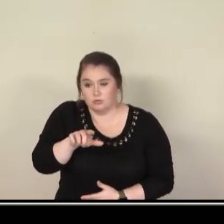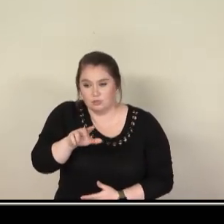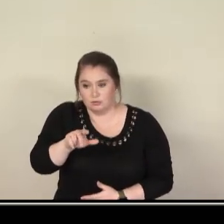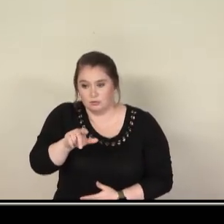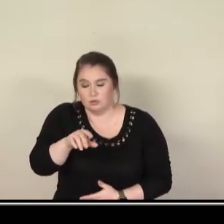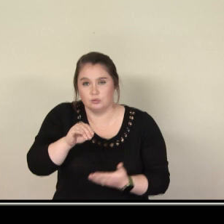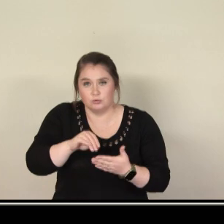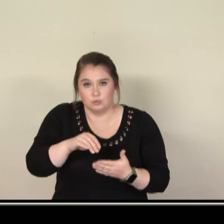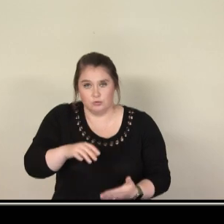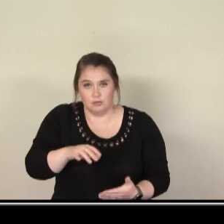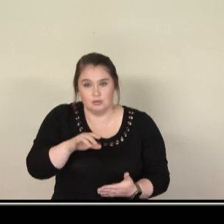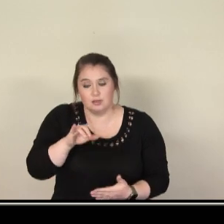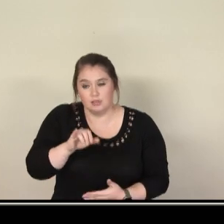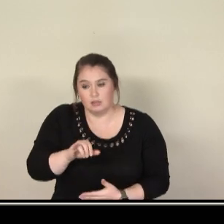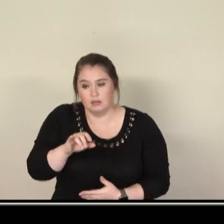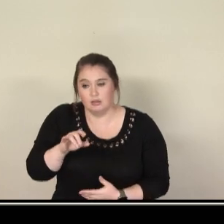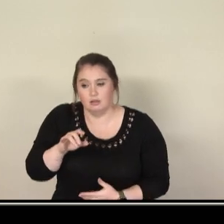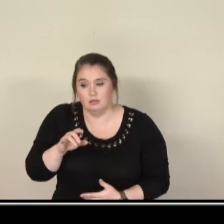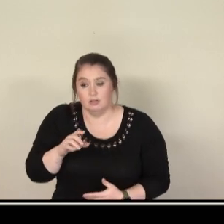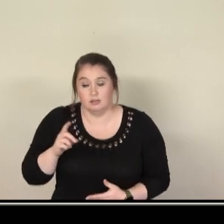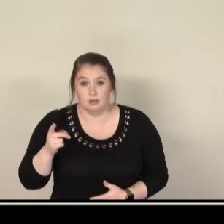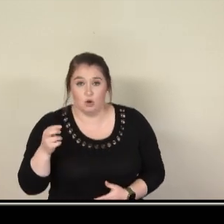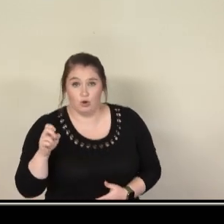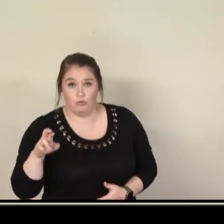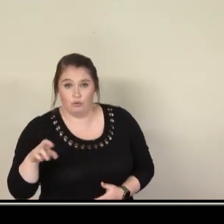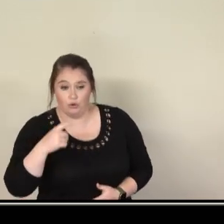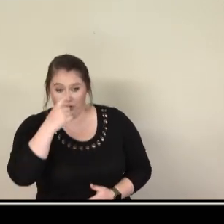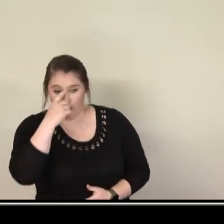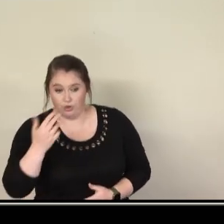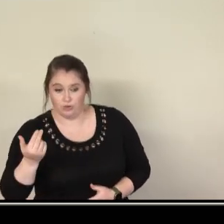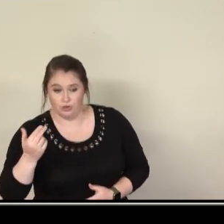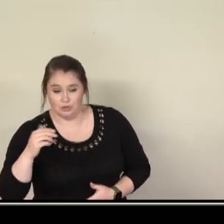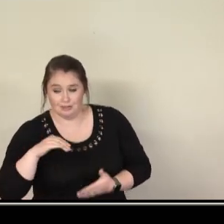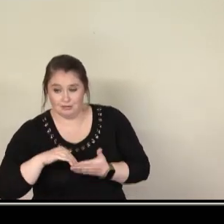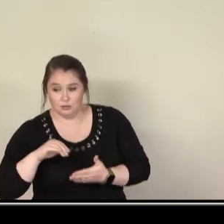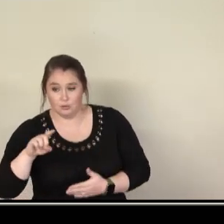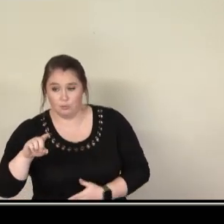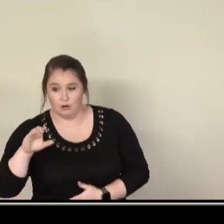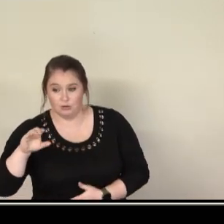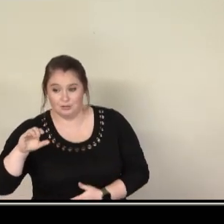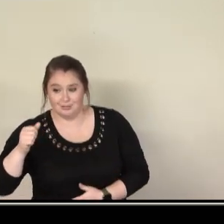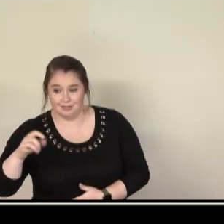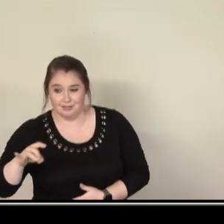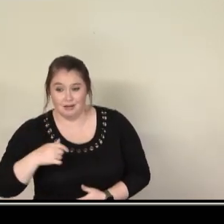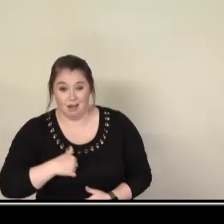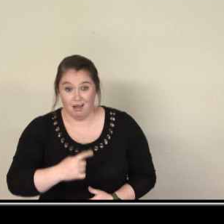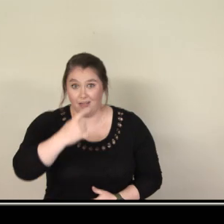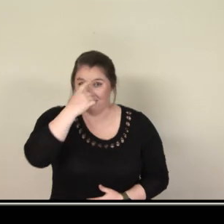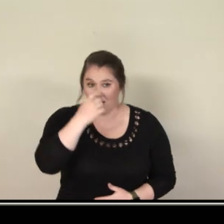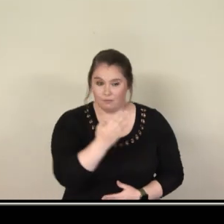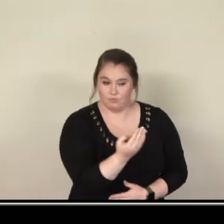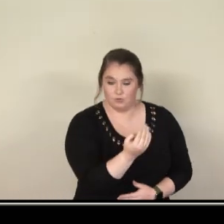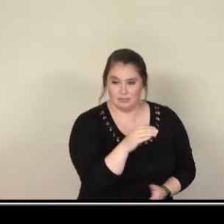13,823 students. The demographer had thought we were going to have 14,118, and I thought